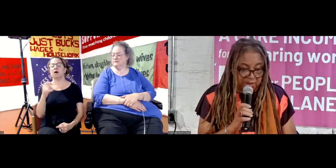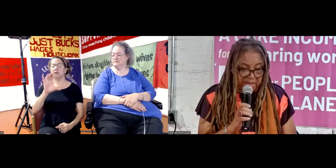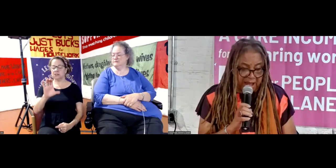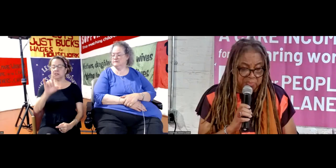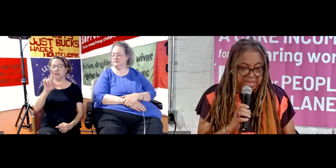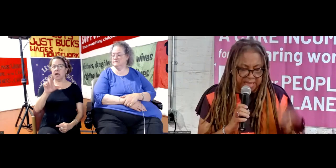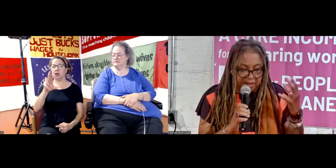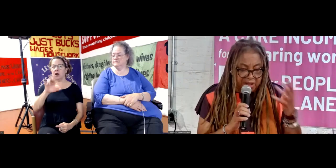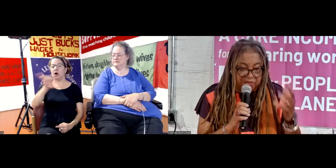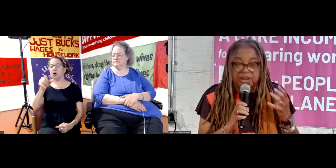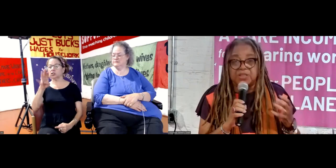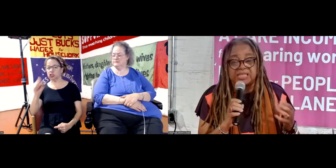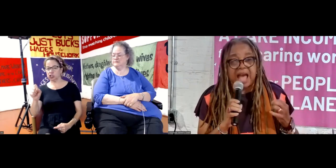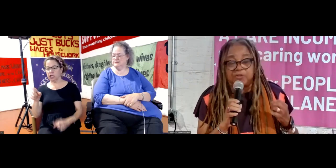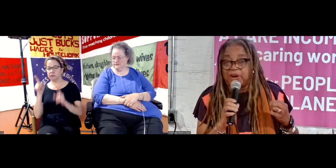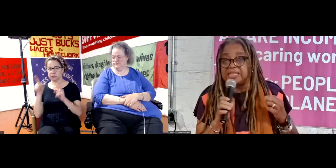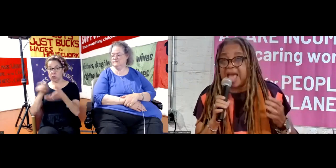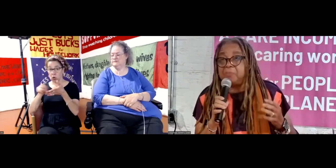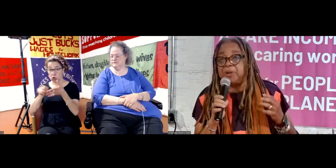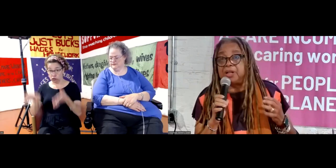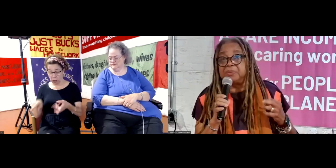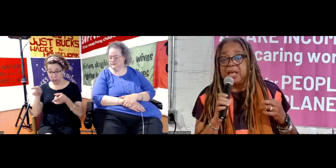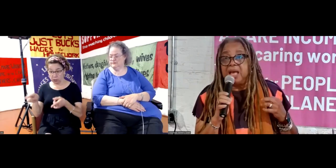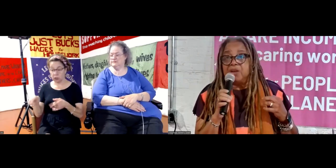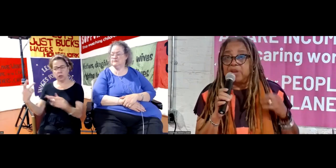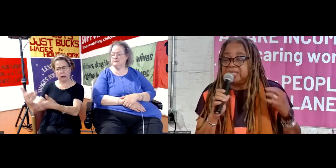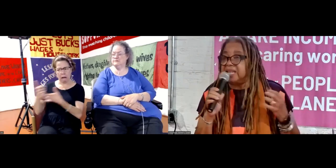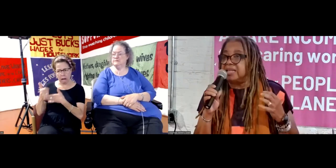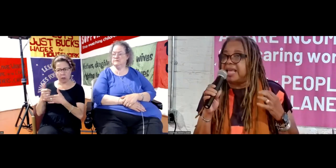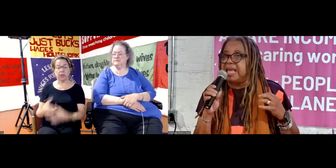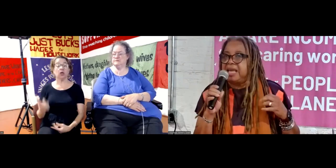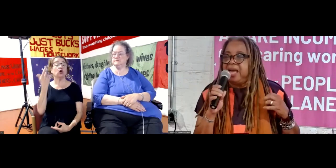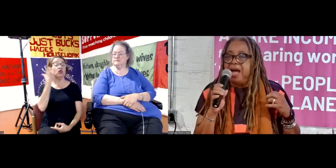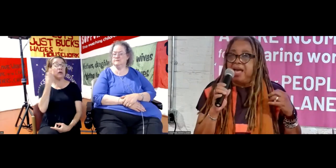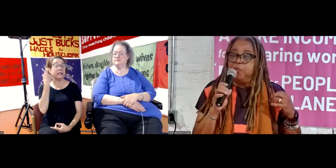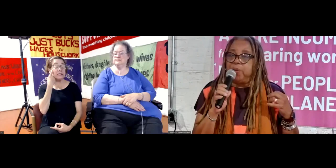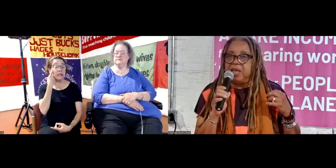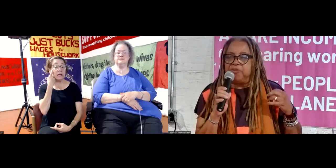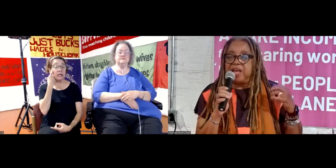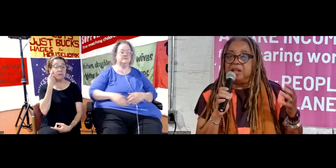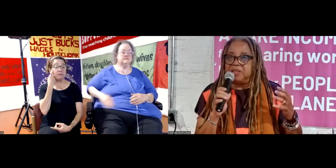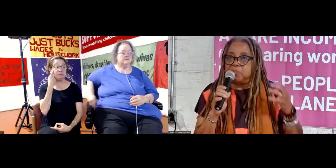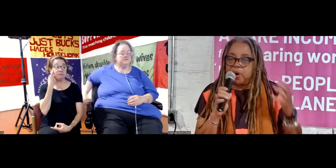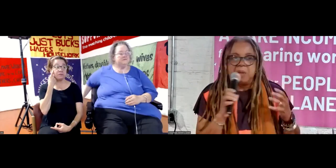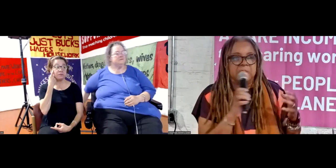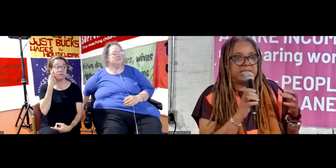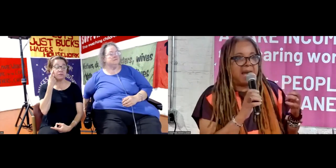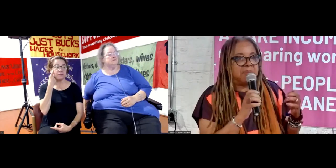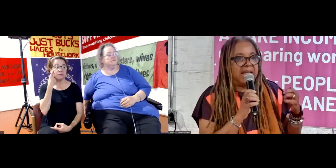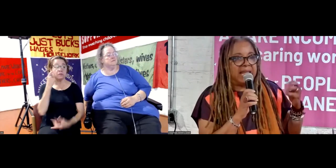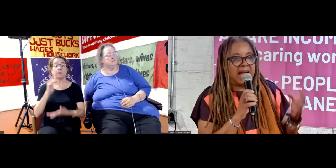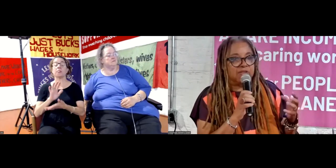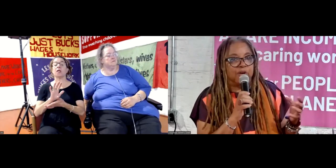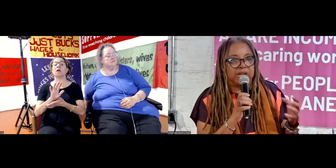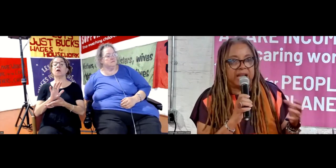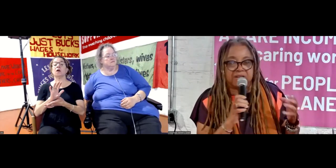to help me to figure this out. For example, recently we filmed in the Poor People's